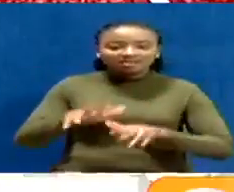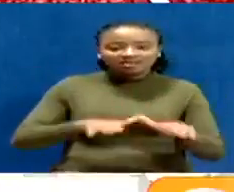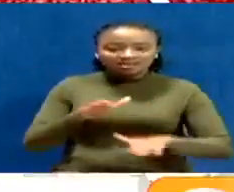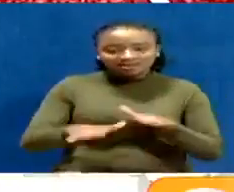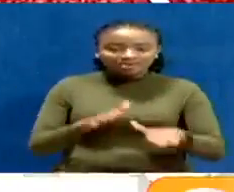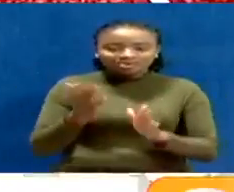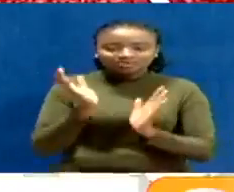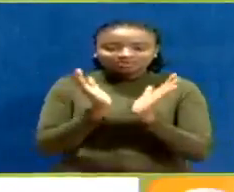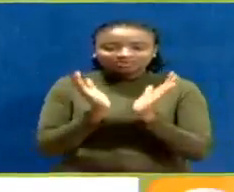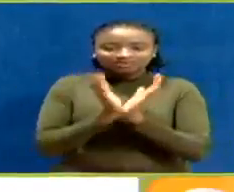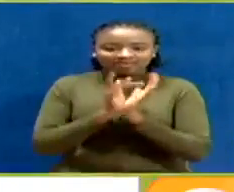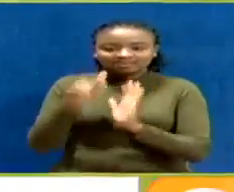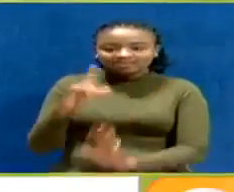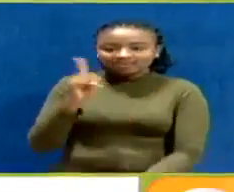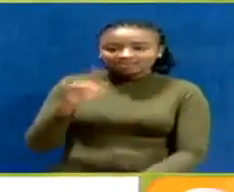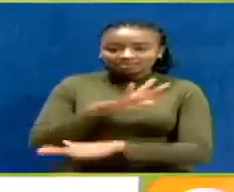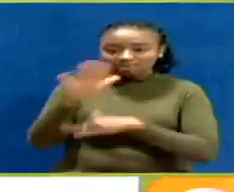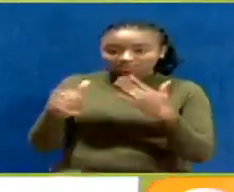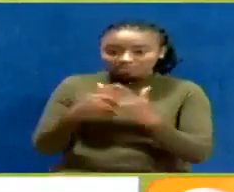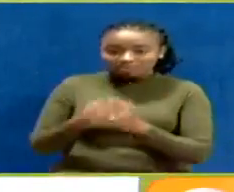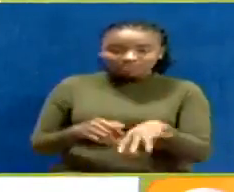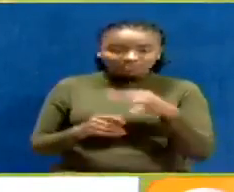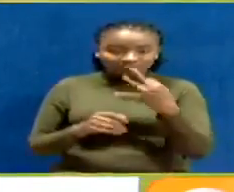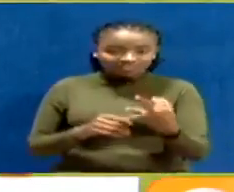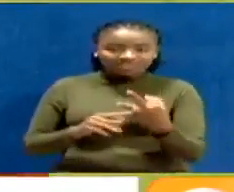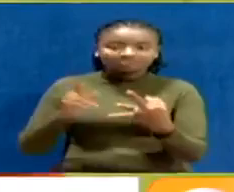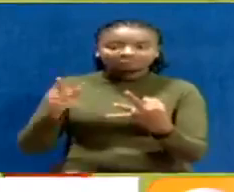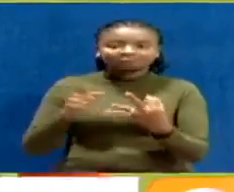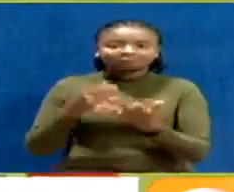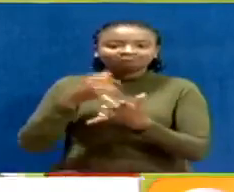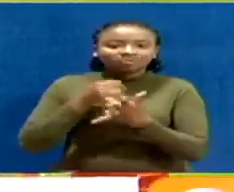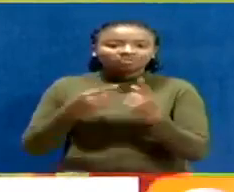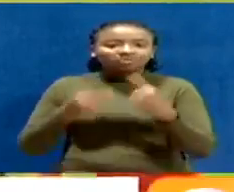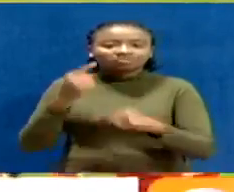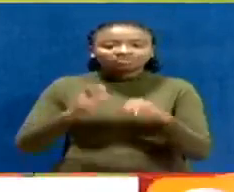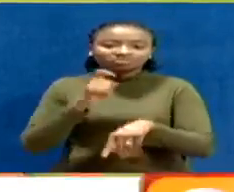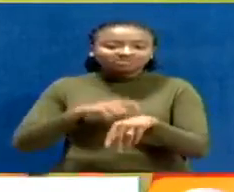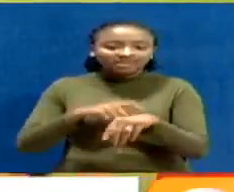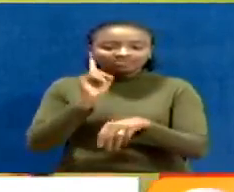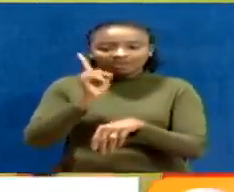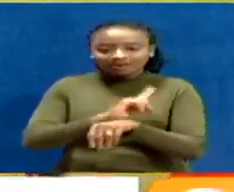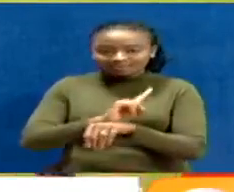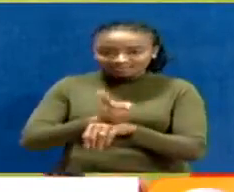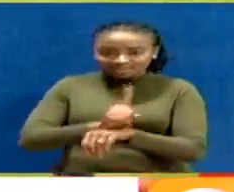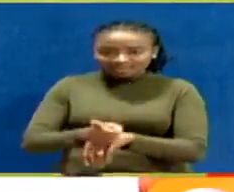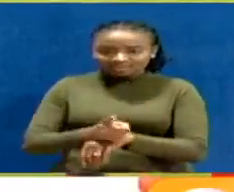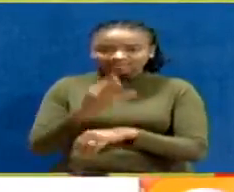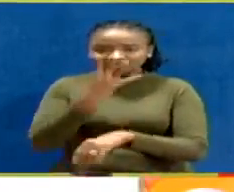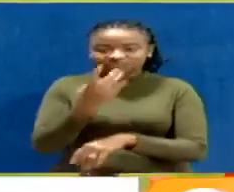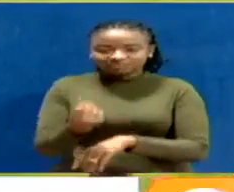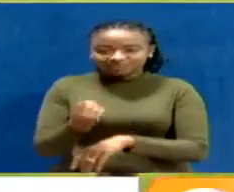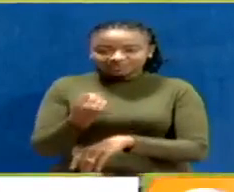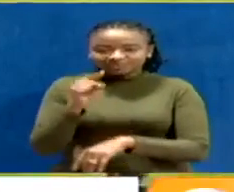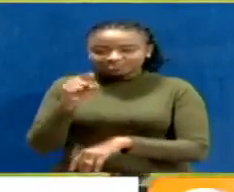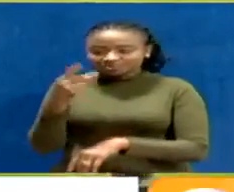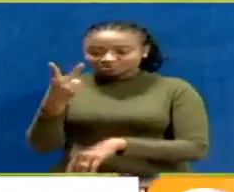Stadium in Nairobi. All three ran under the Olympic qualifying standards of 1 minute 45.20 seconds in